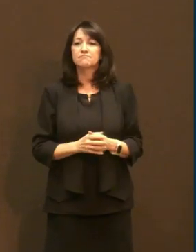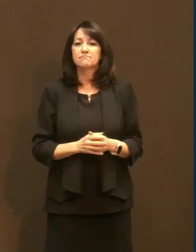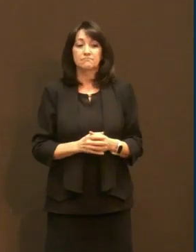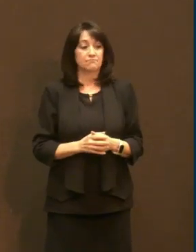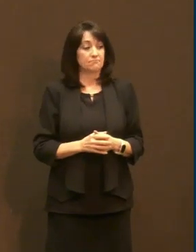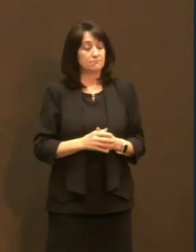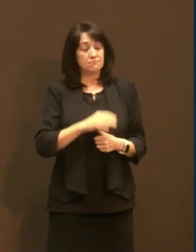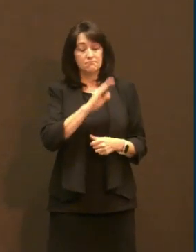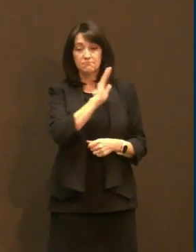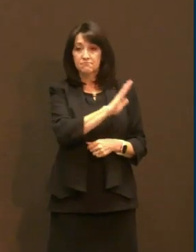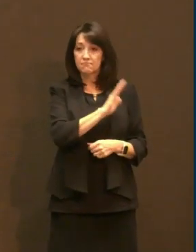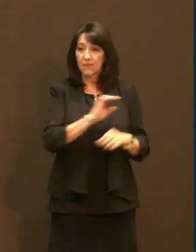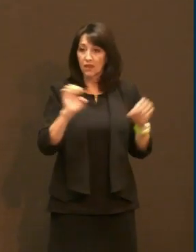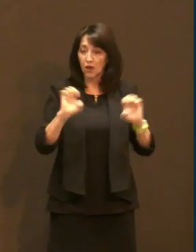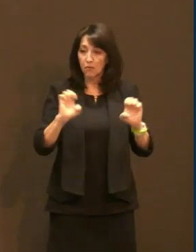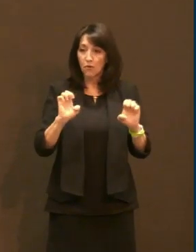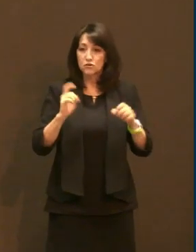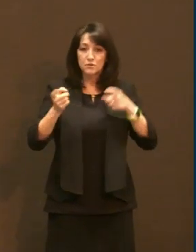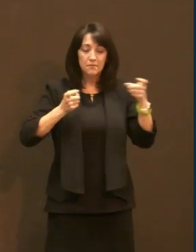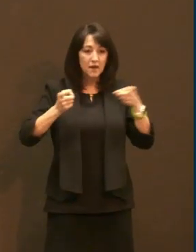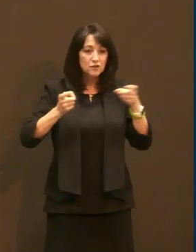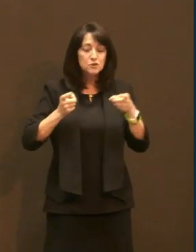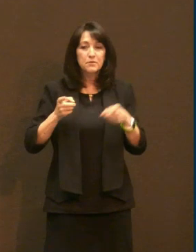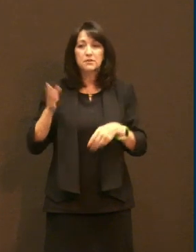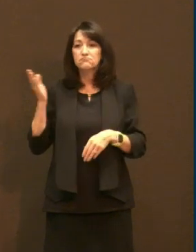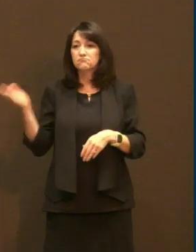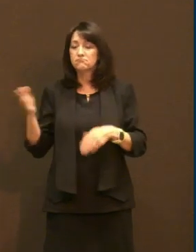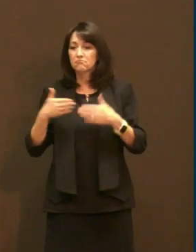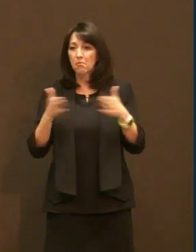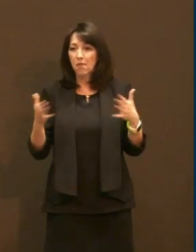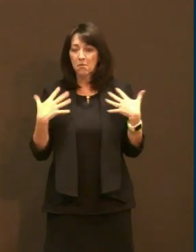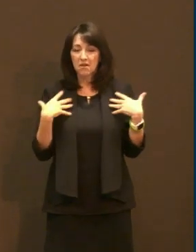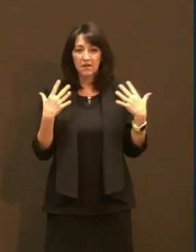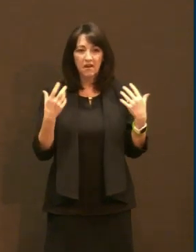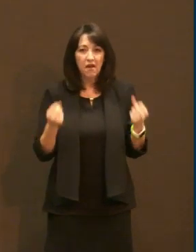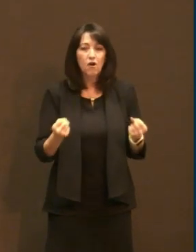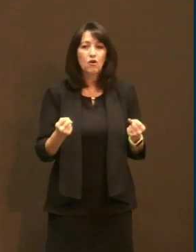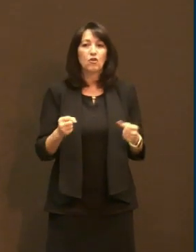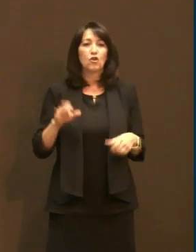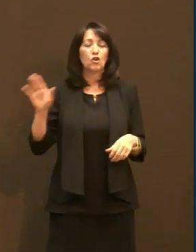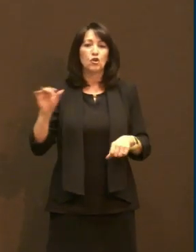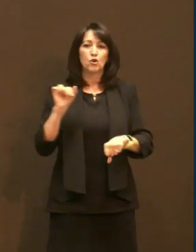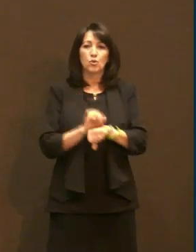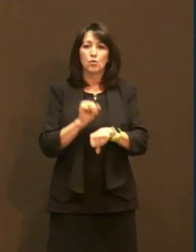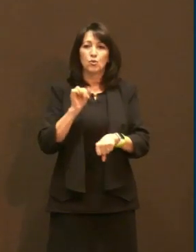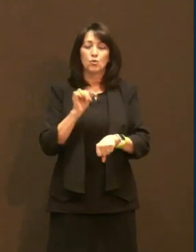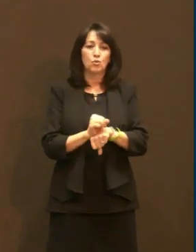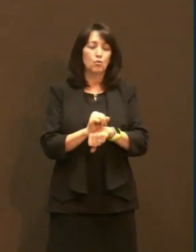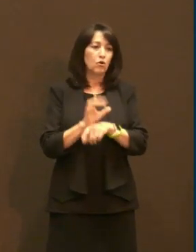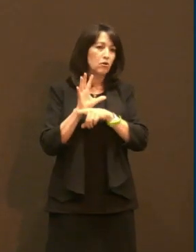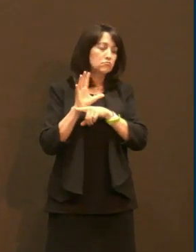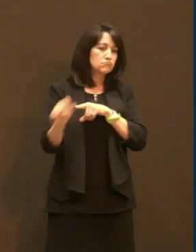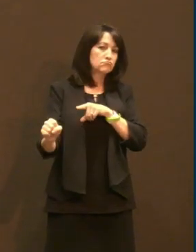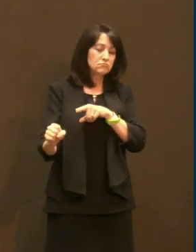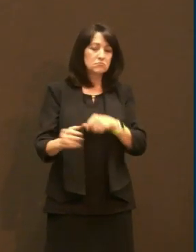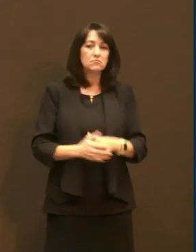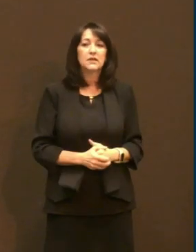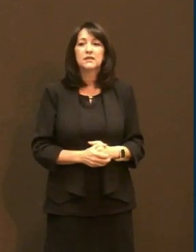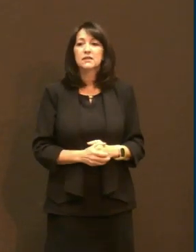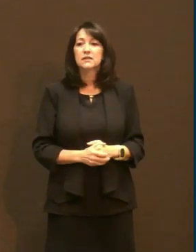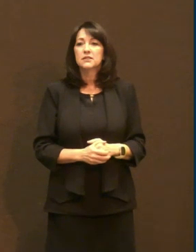emergency management and in public health. Just incredible work. Again, I'd like to thank our partners